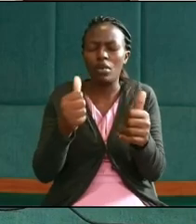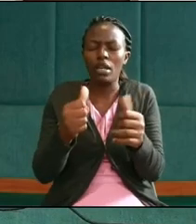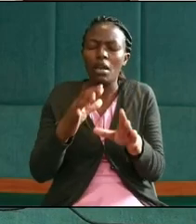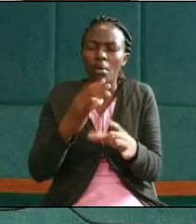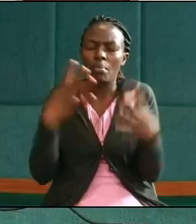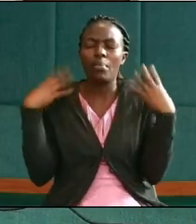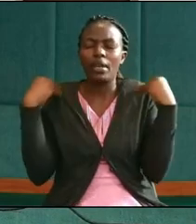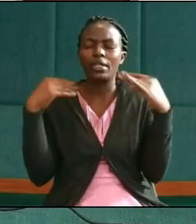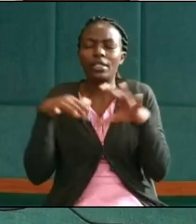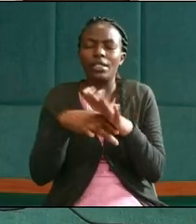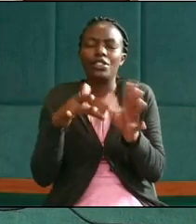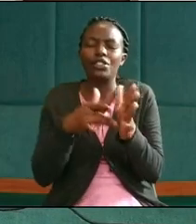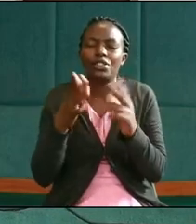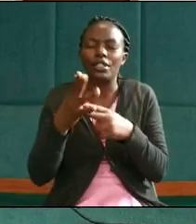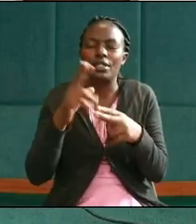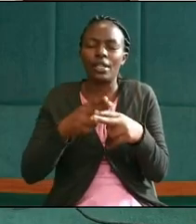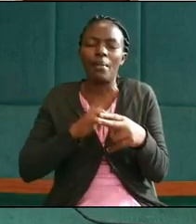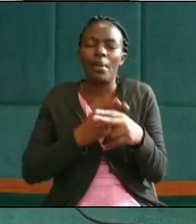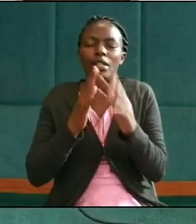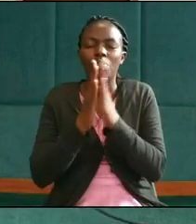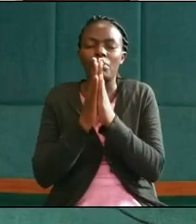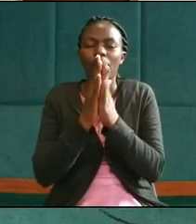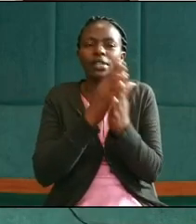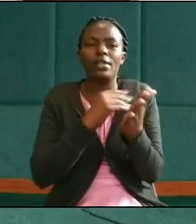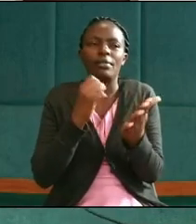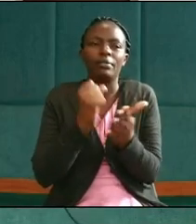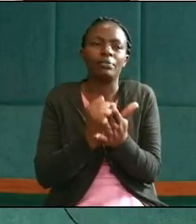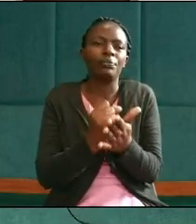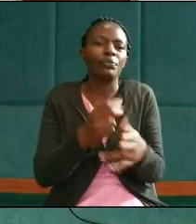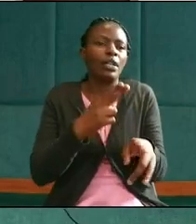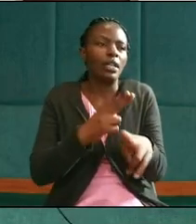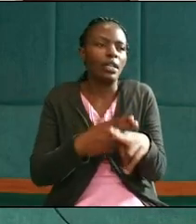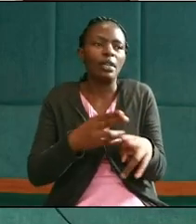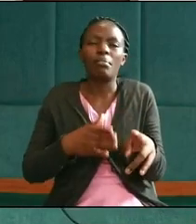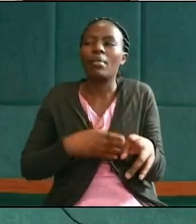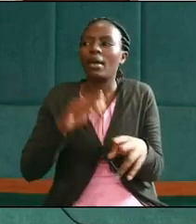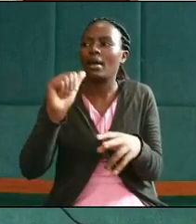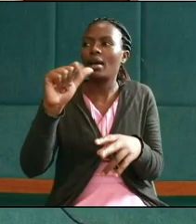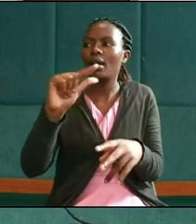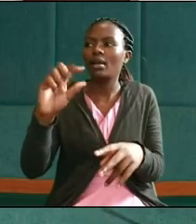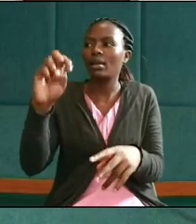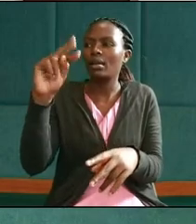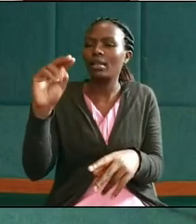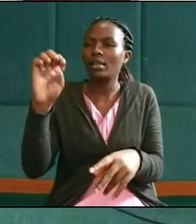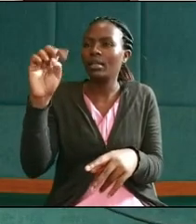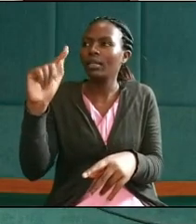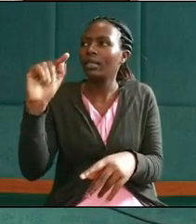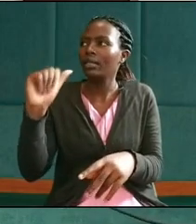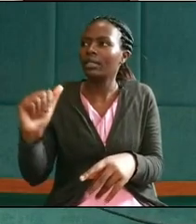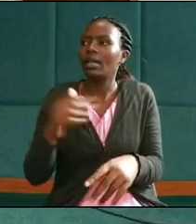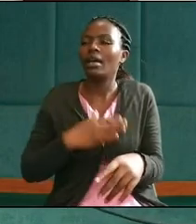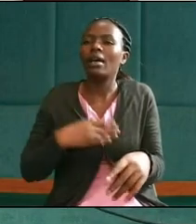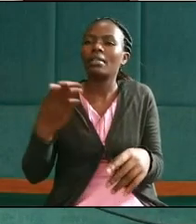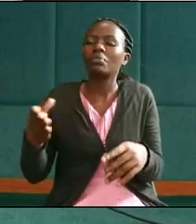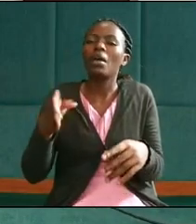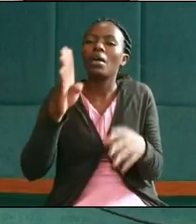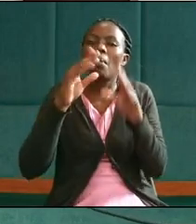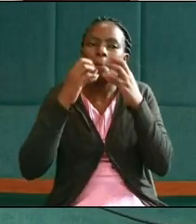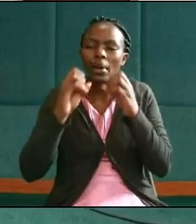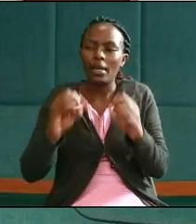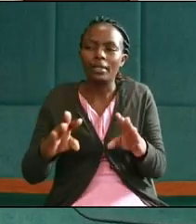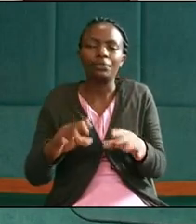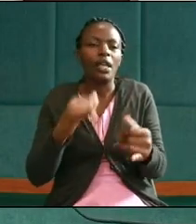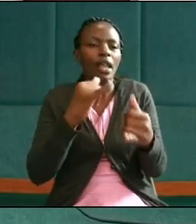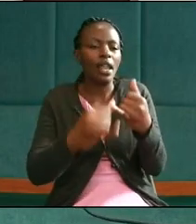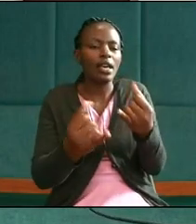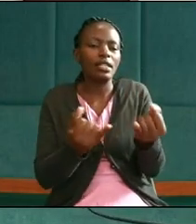In Jesus' name we pray. Amen. My name is Agneta. And I'm Blessing. Can you believe this is the last Sabbath of the